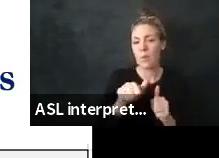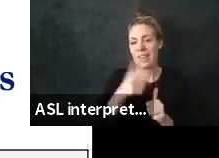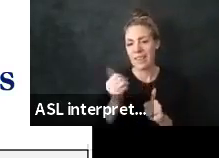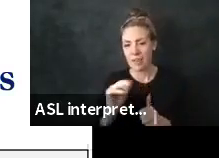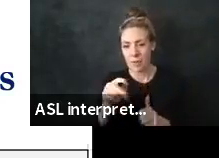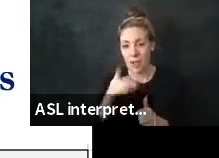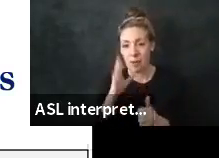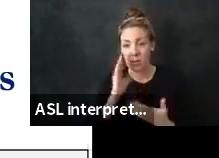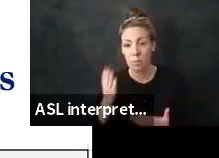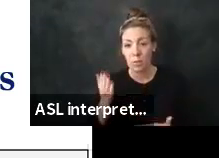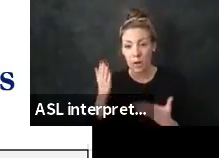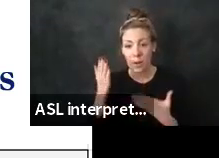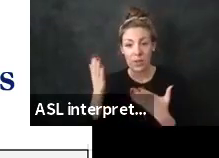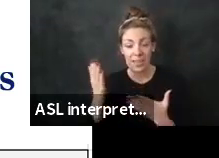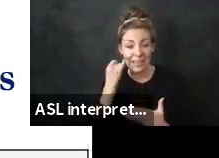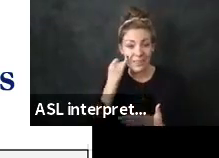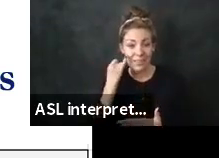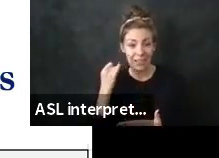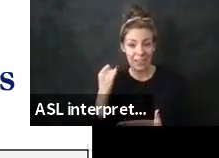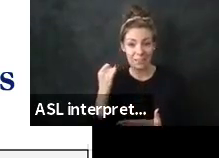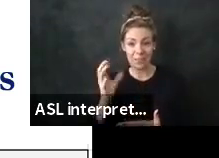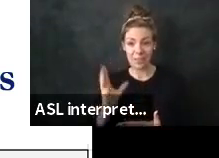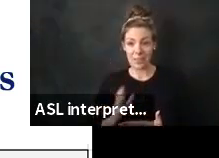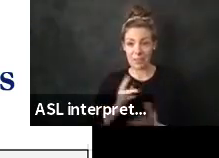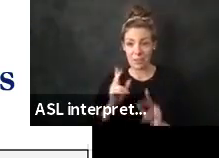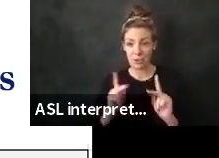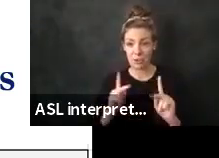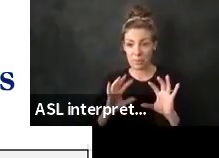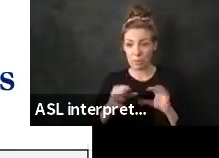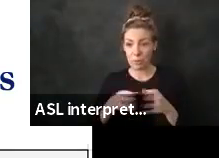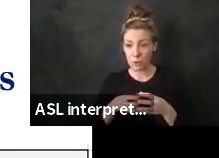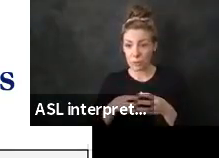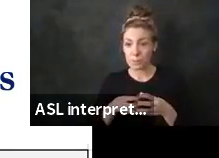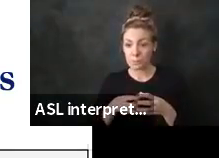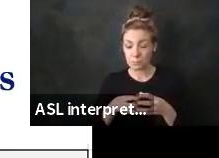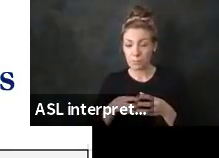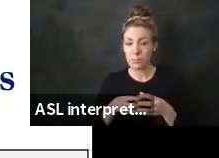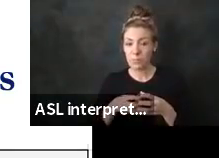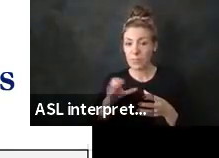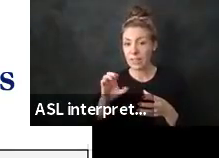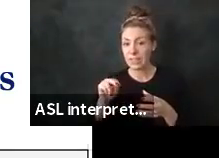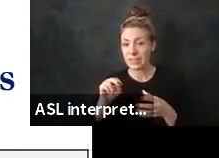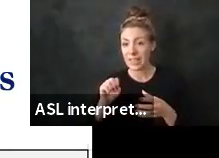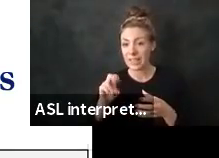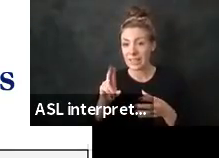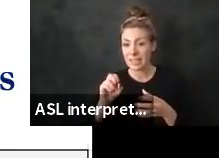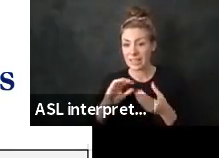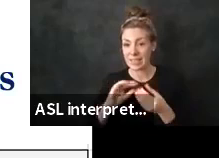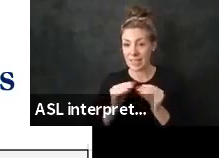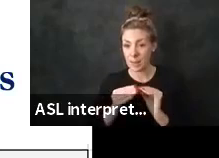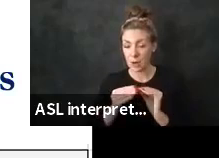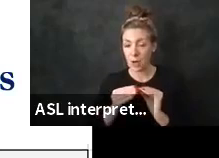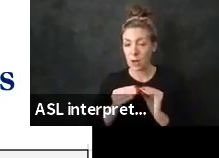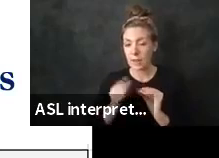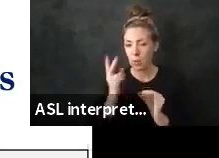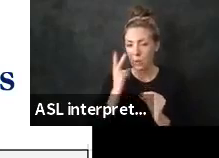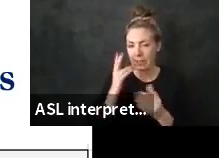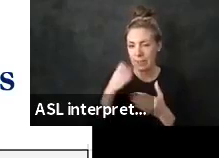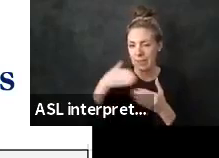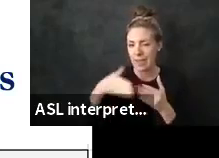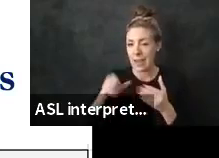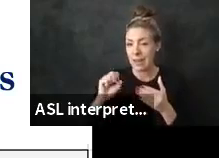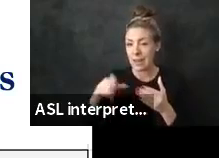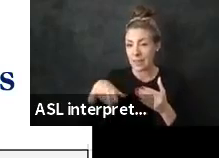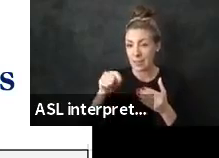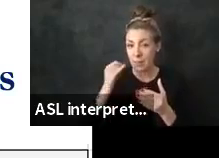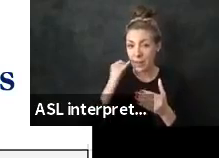submitted. If the official population, the official census data that will come out at the end of September, if